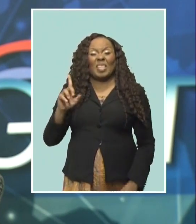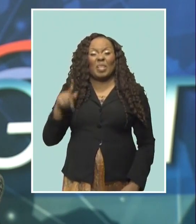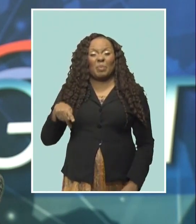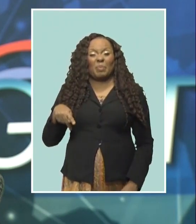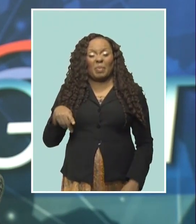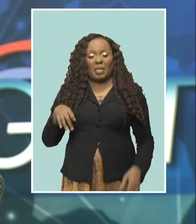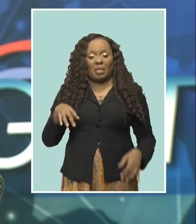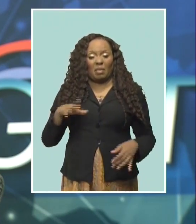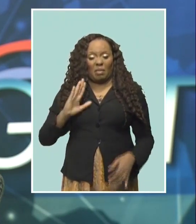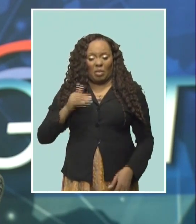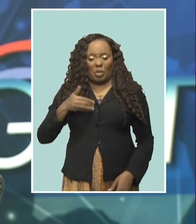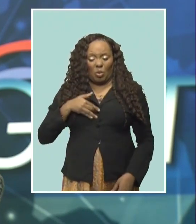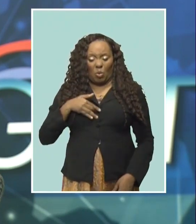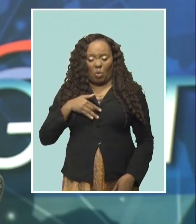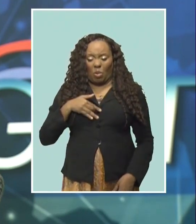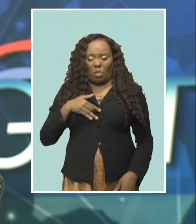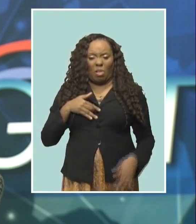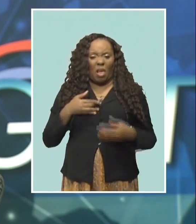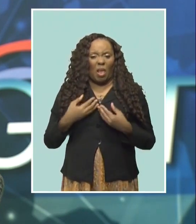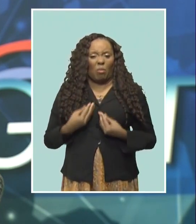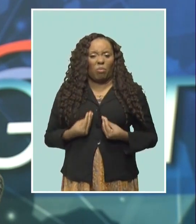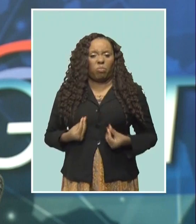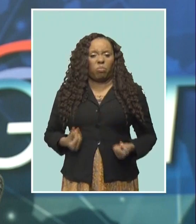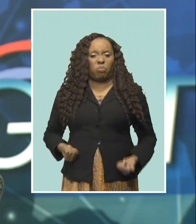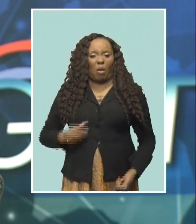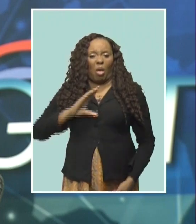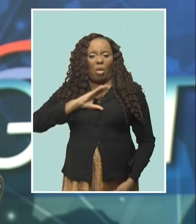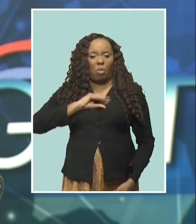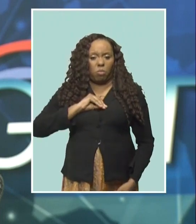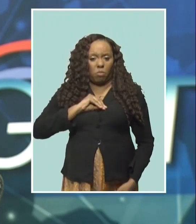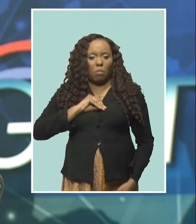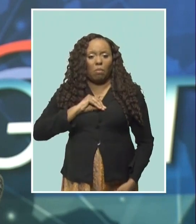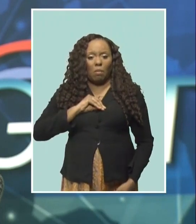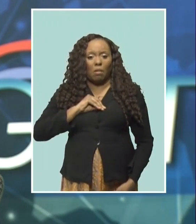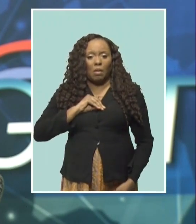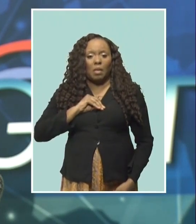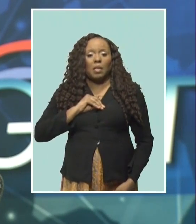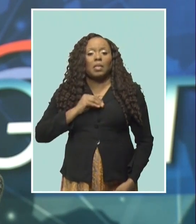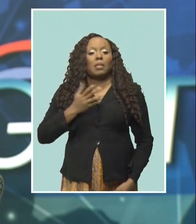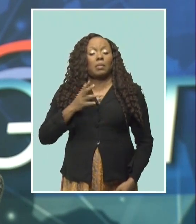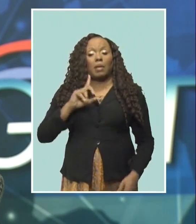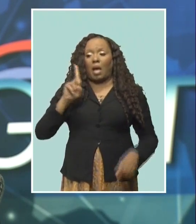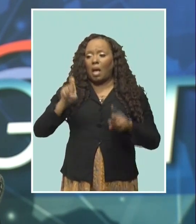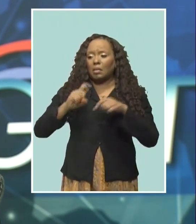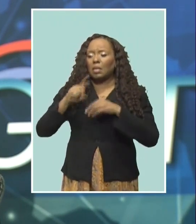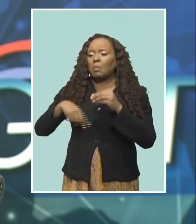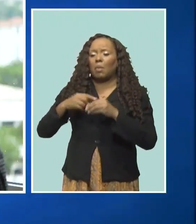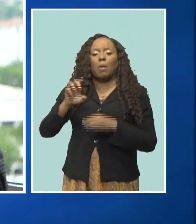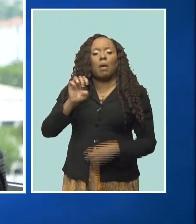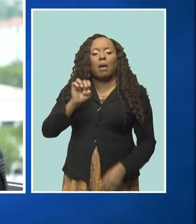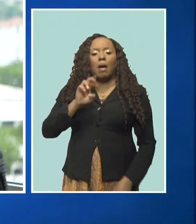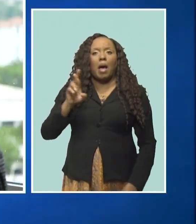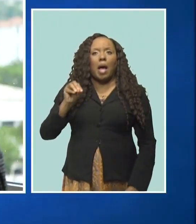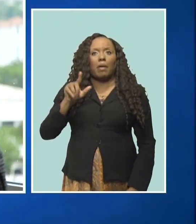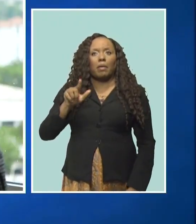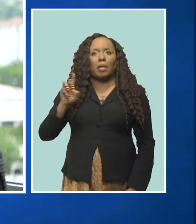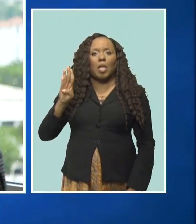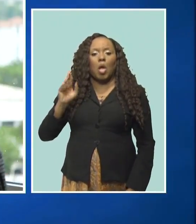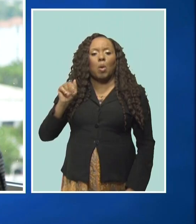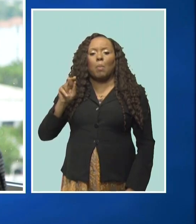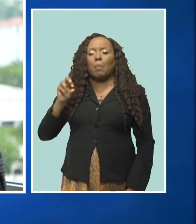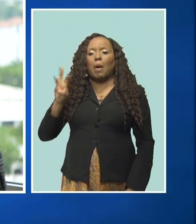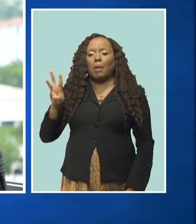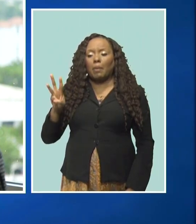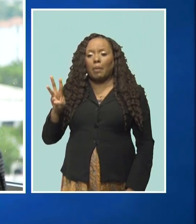if the DLP is still the great party of its founding father, Errol Walton Barrow, this was his response. The short answer